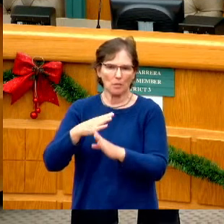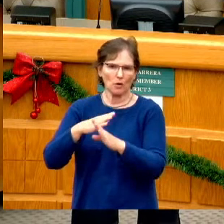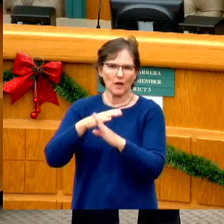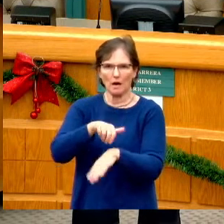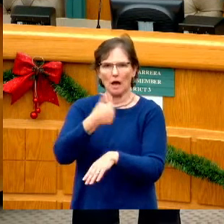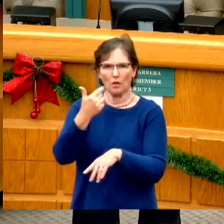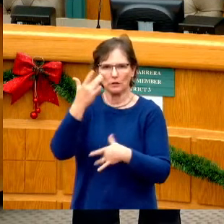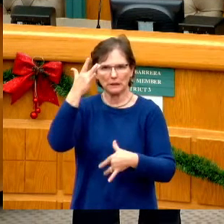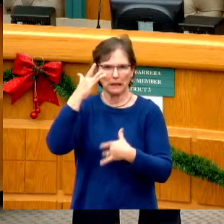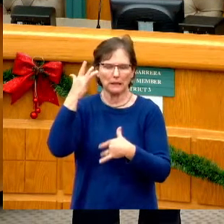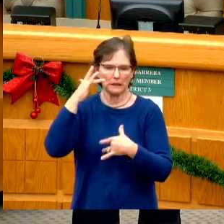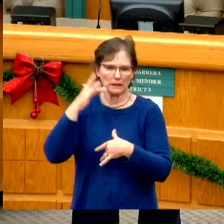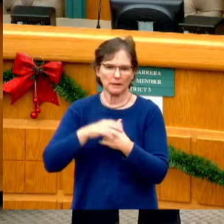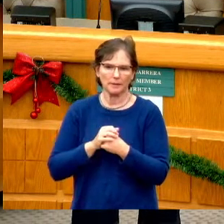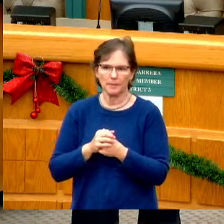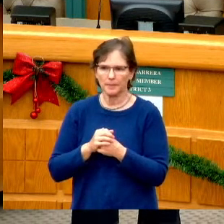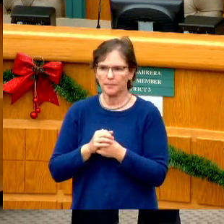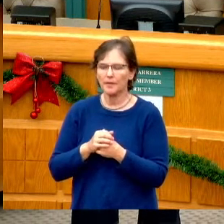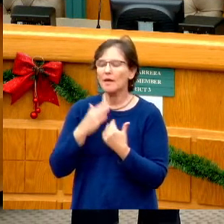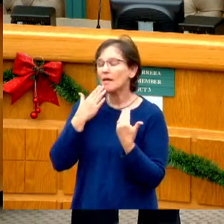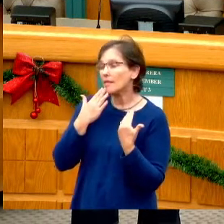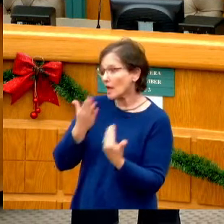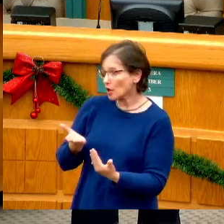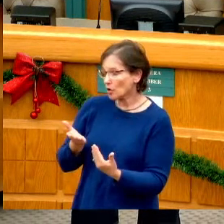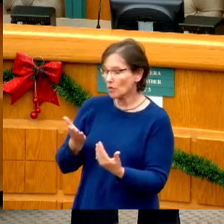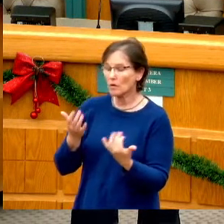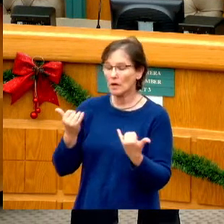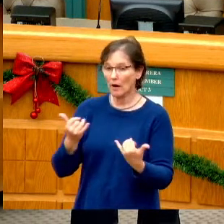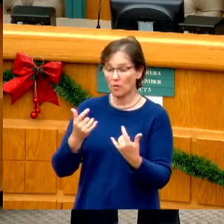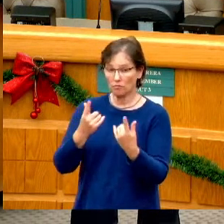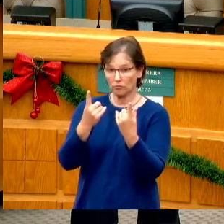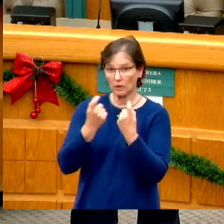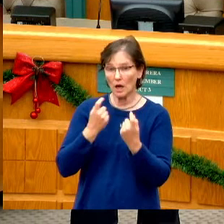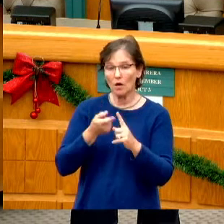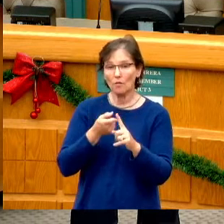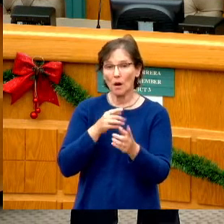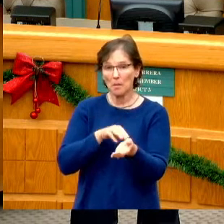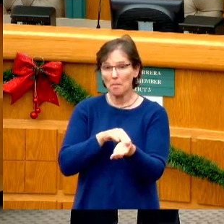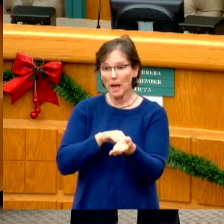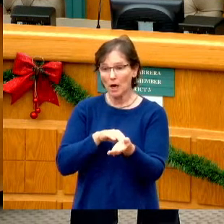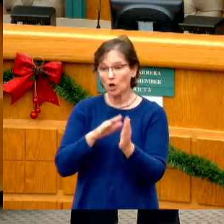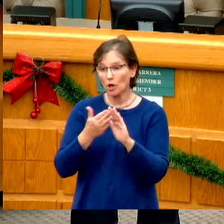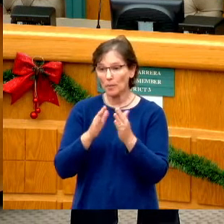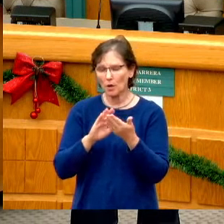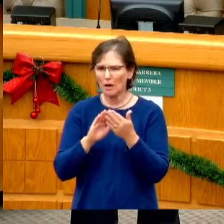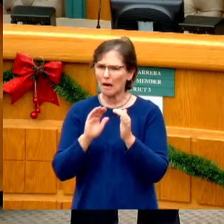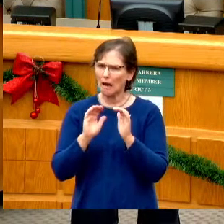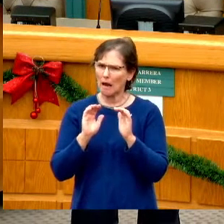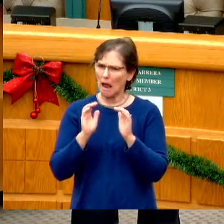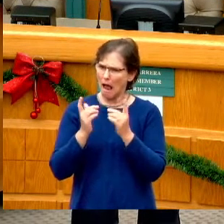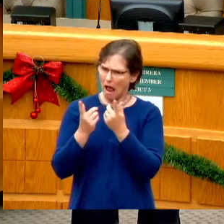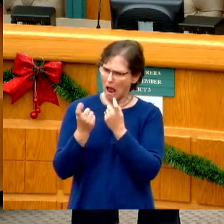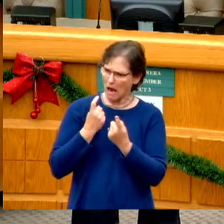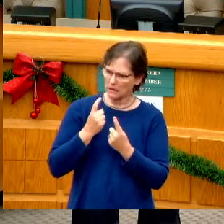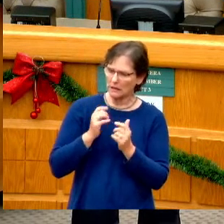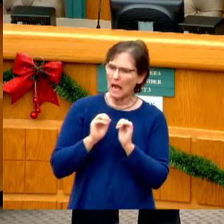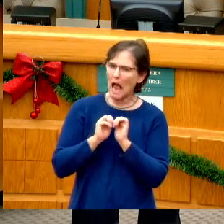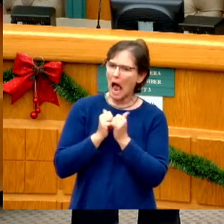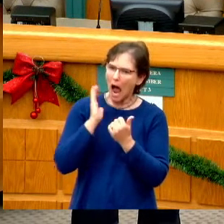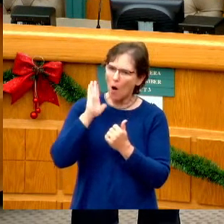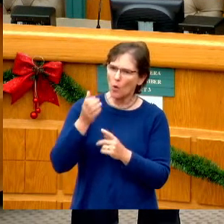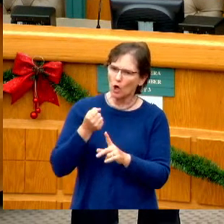someone in the medical program ask how this will impact them. How, As far as not